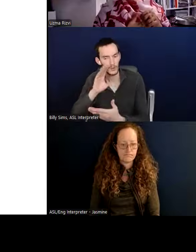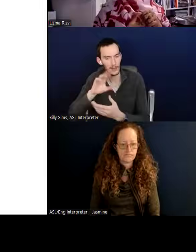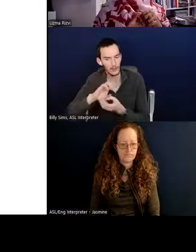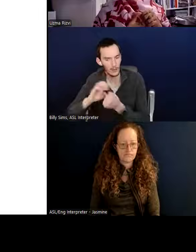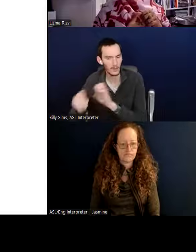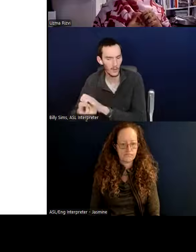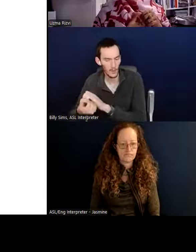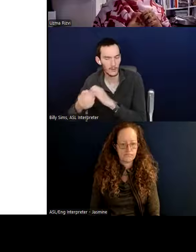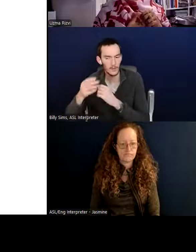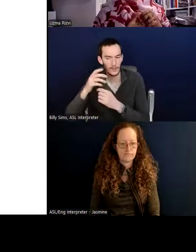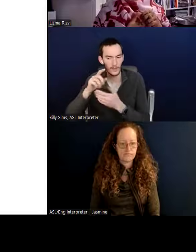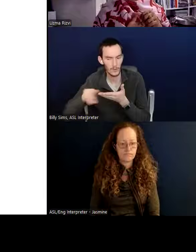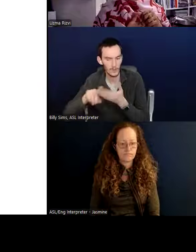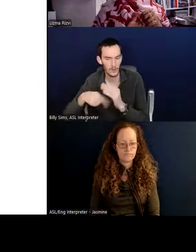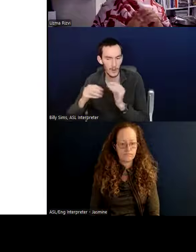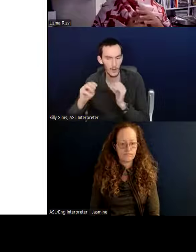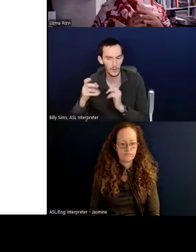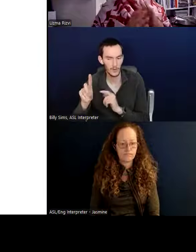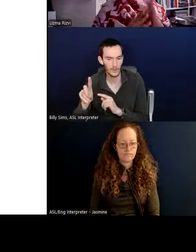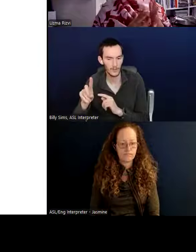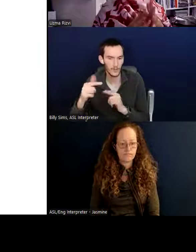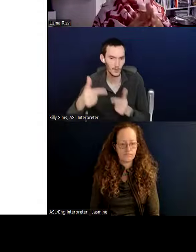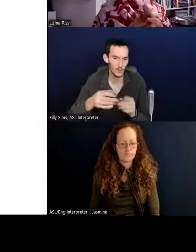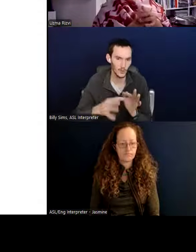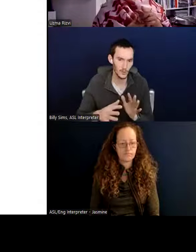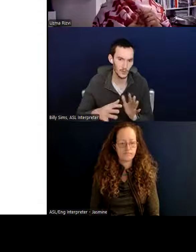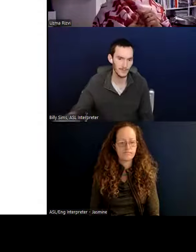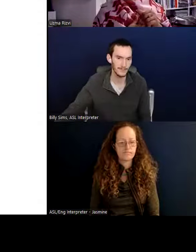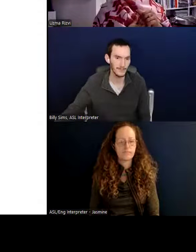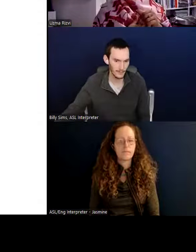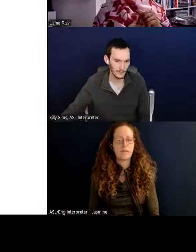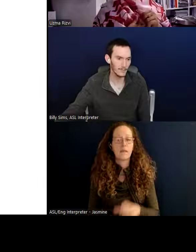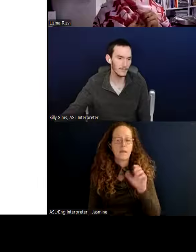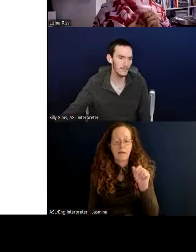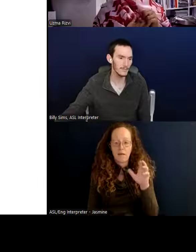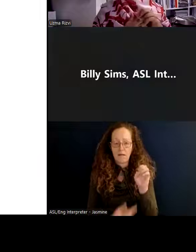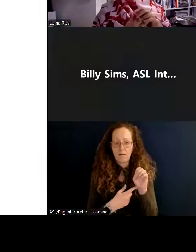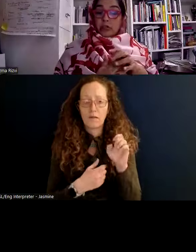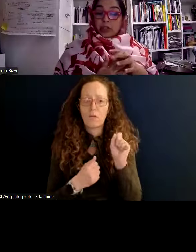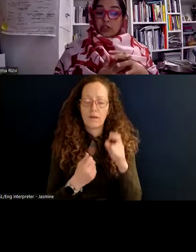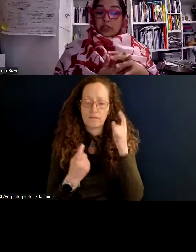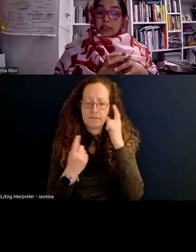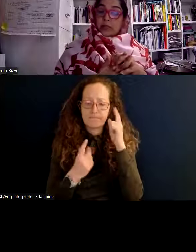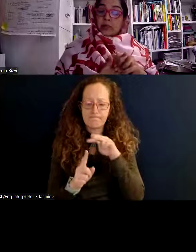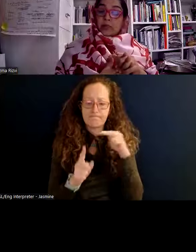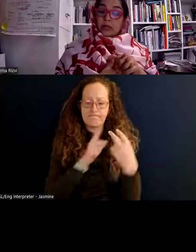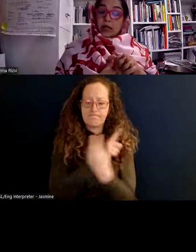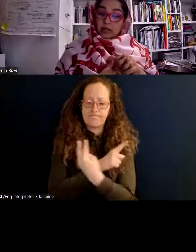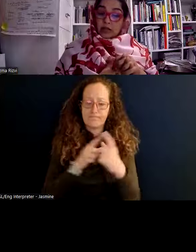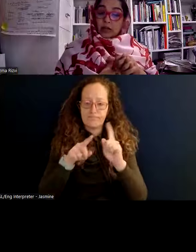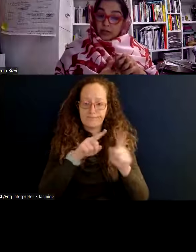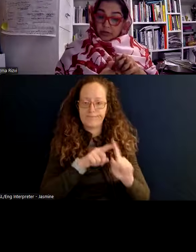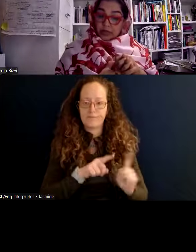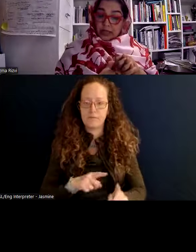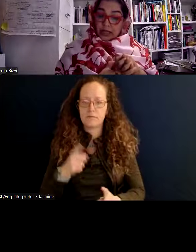about Mohenjo-Daro. Care can be thought of as many things, indeed, as Maria Puig de la